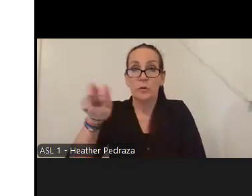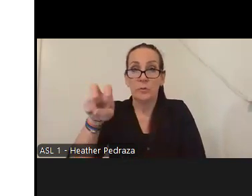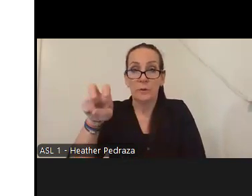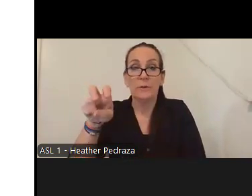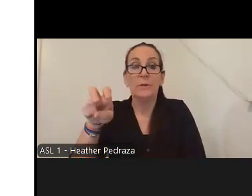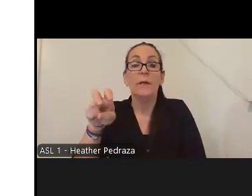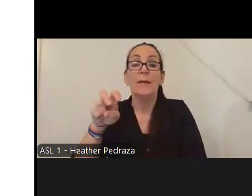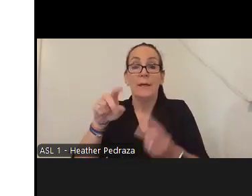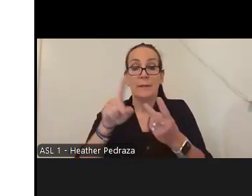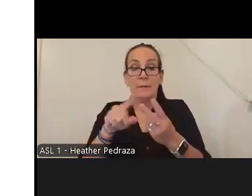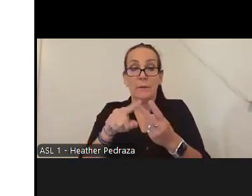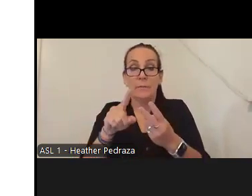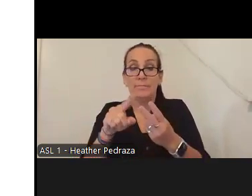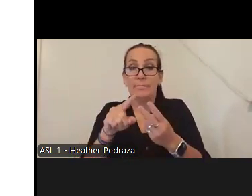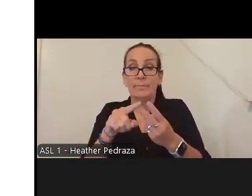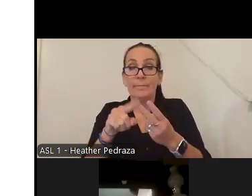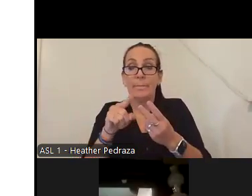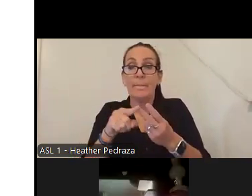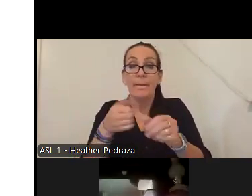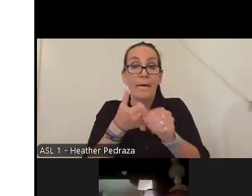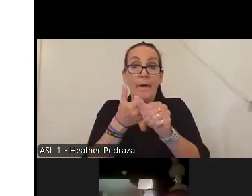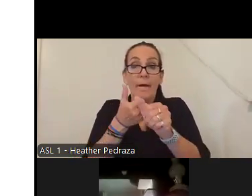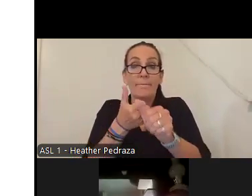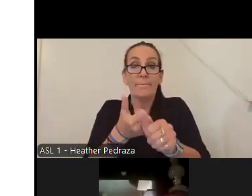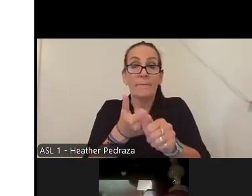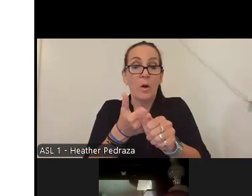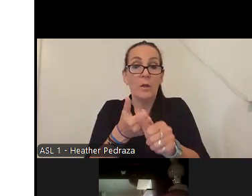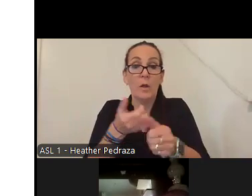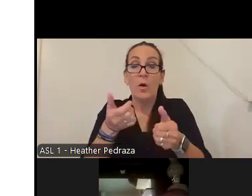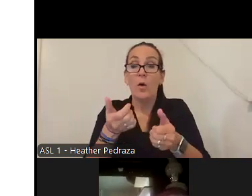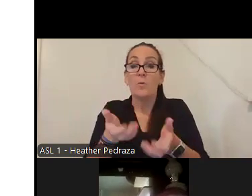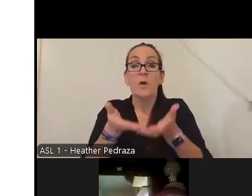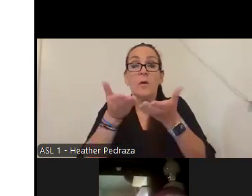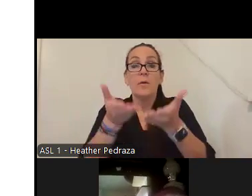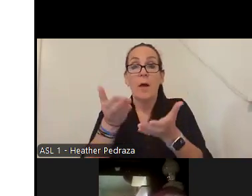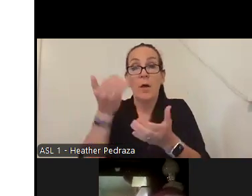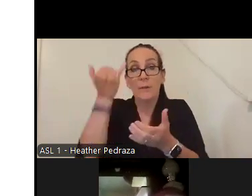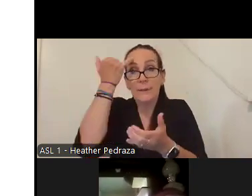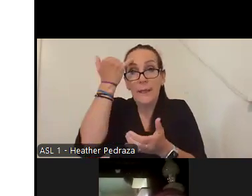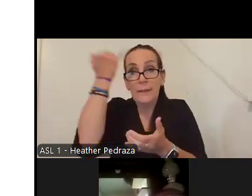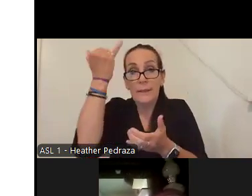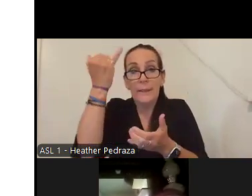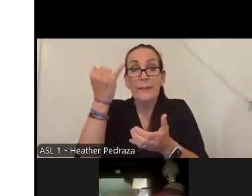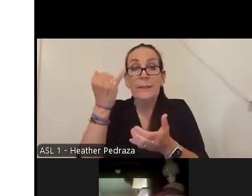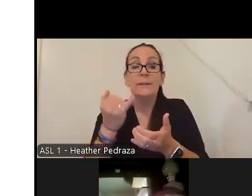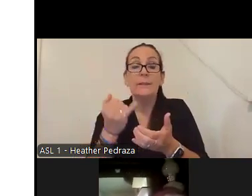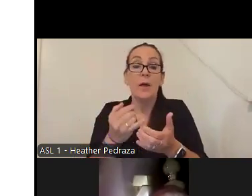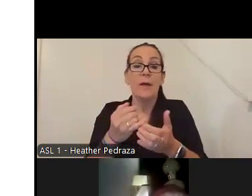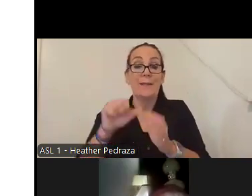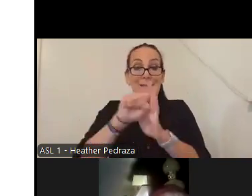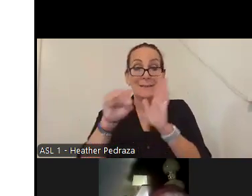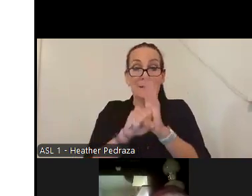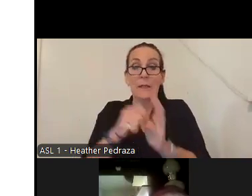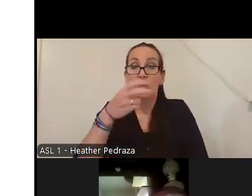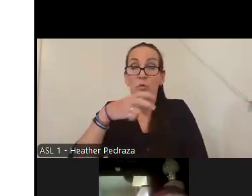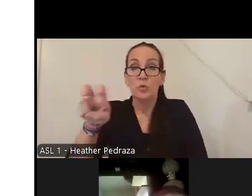to follow along and make recommendations about that state transit transformation task force as it related